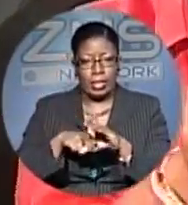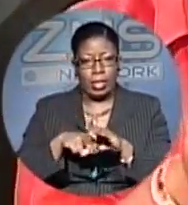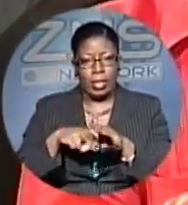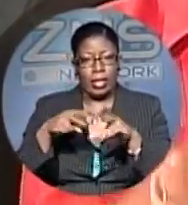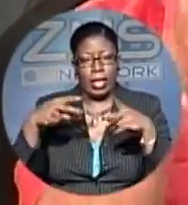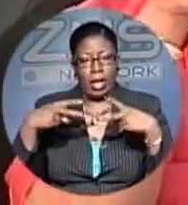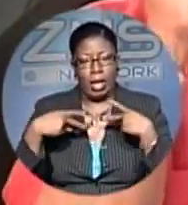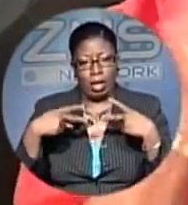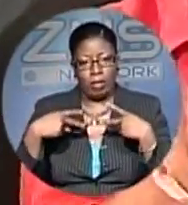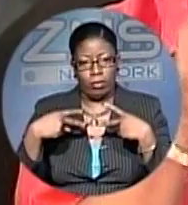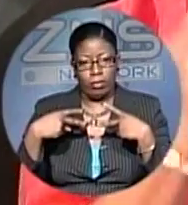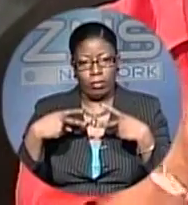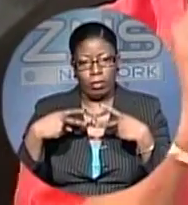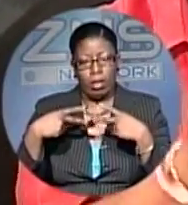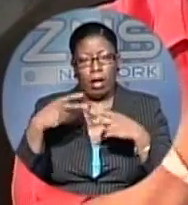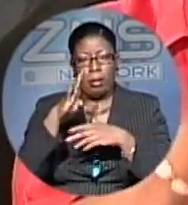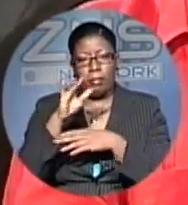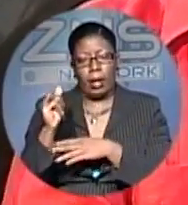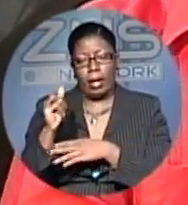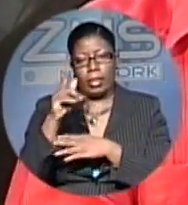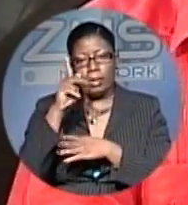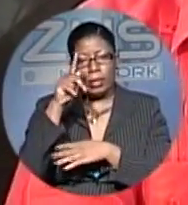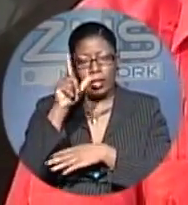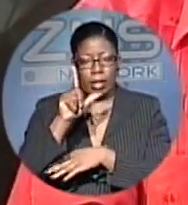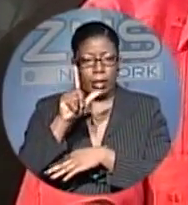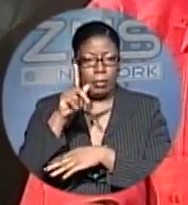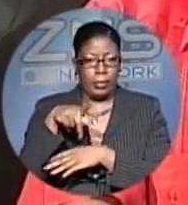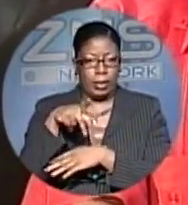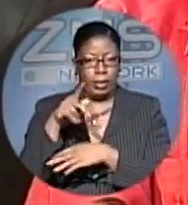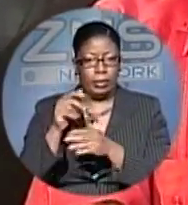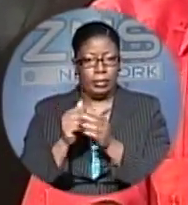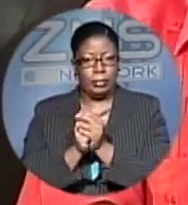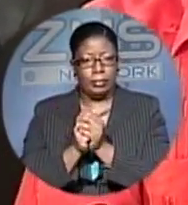PLP and put in the FNM column.